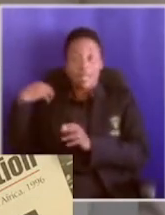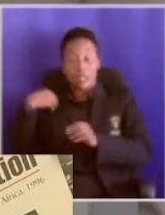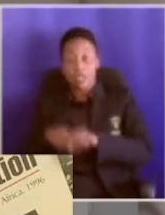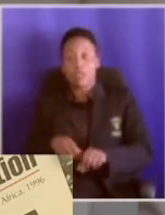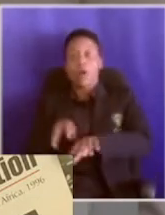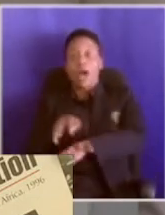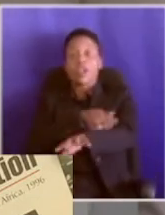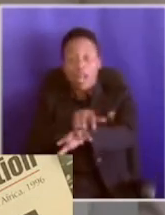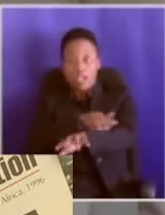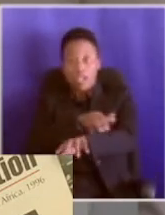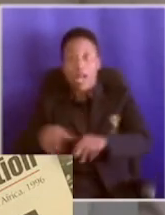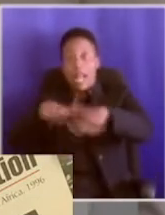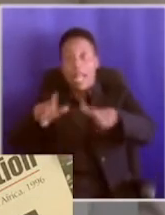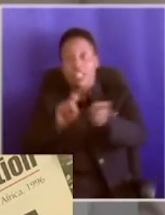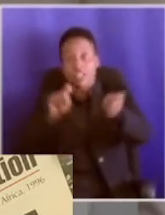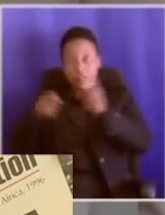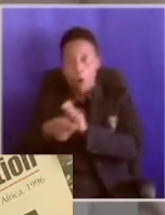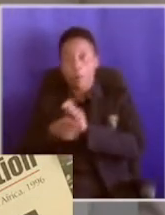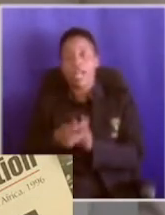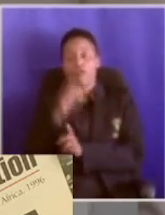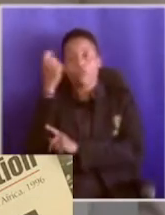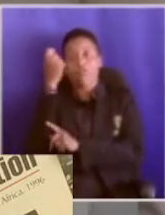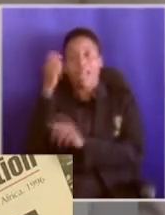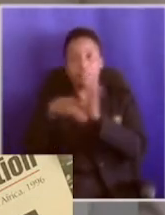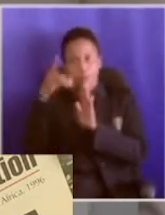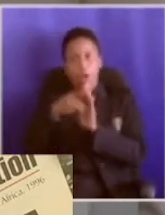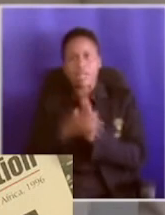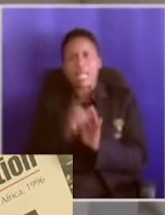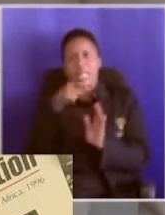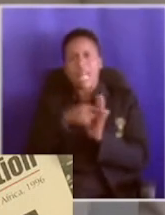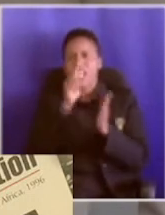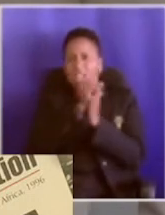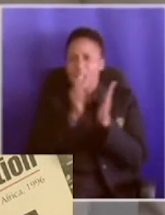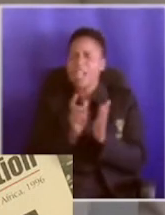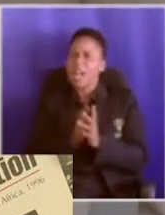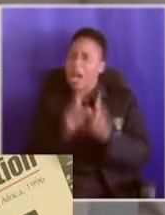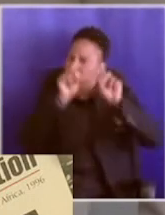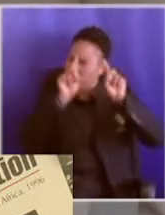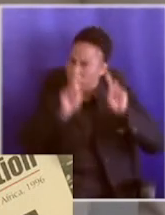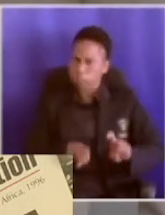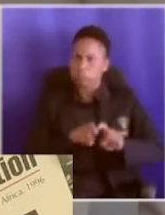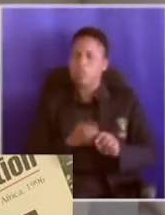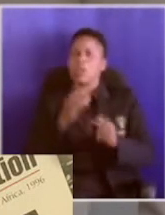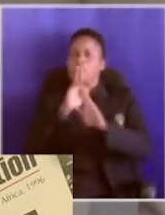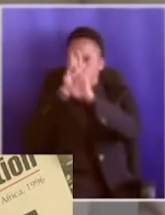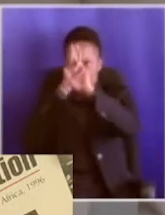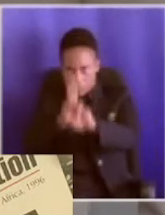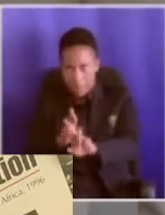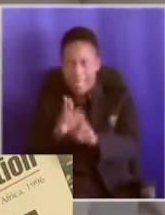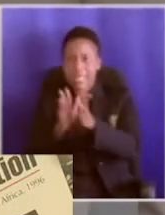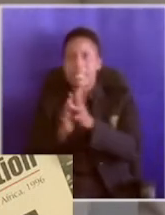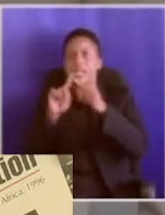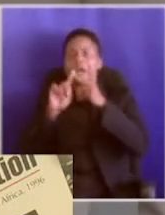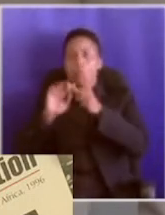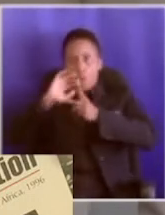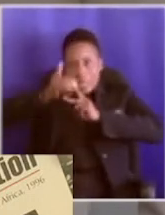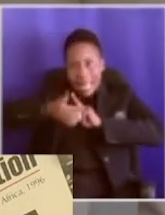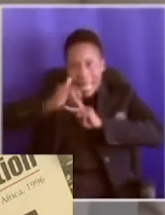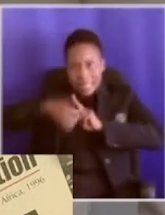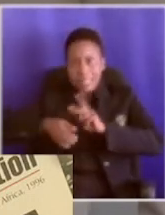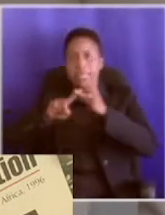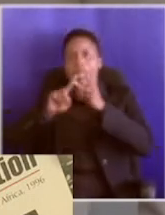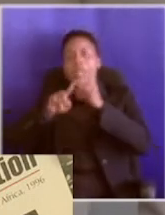Rural Development has neglected her legal duty to respect, protect, and promote